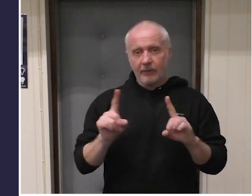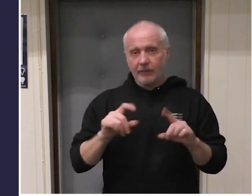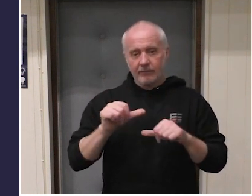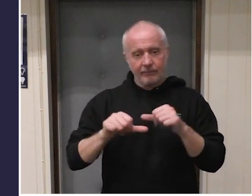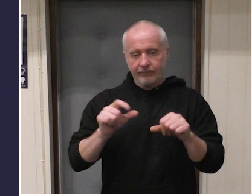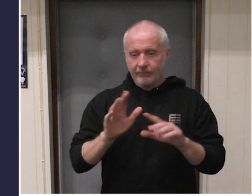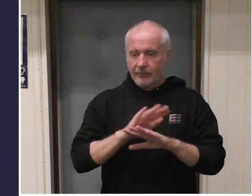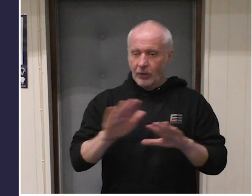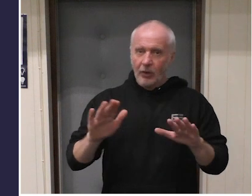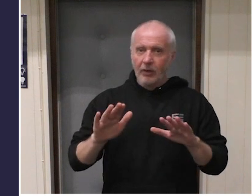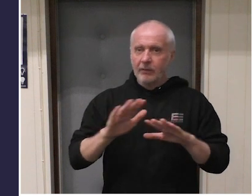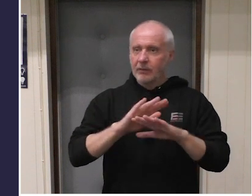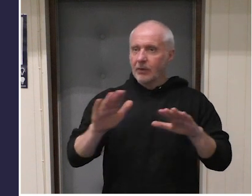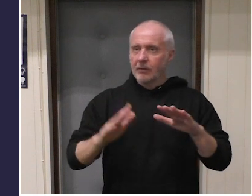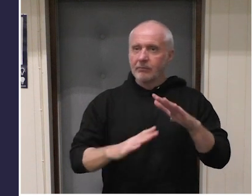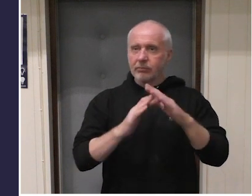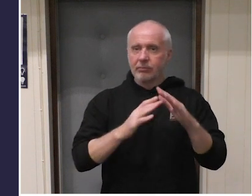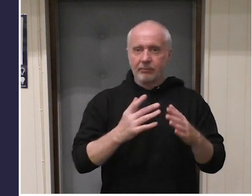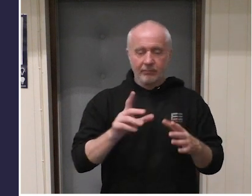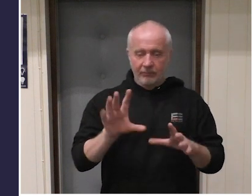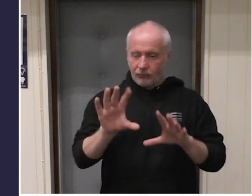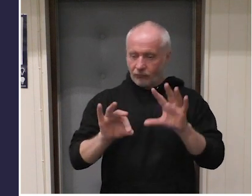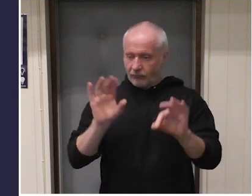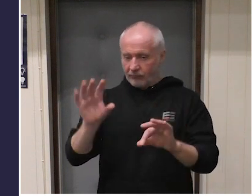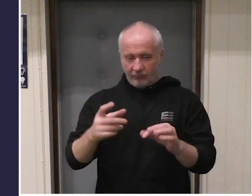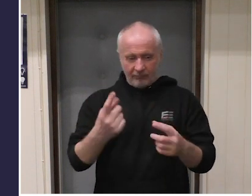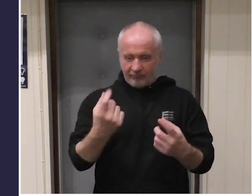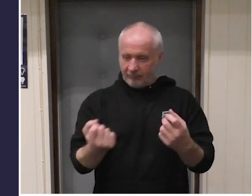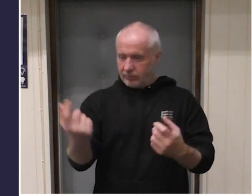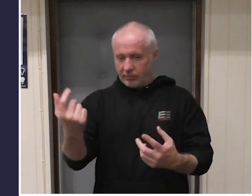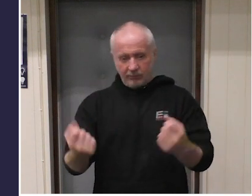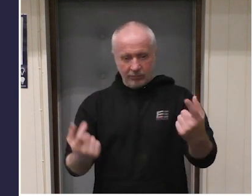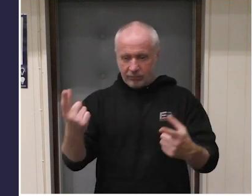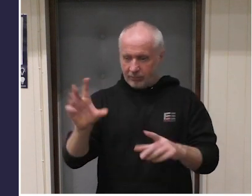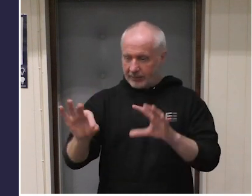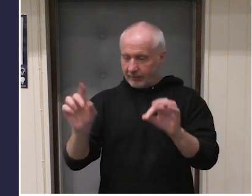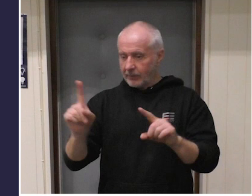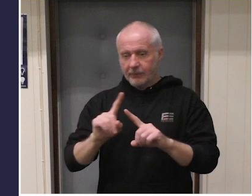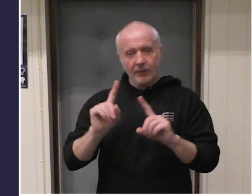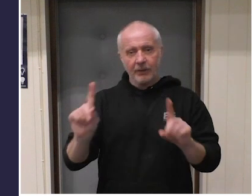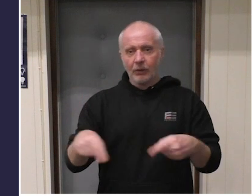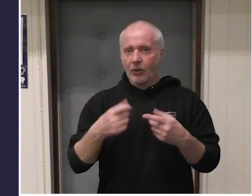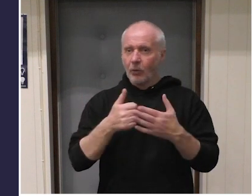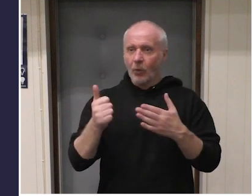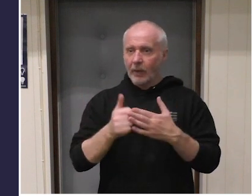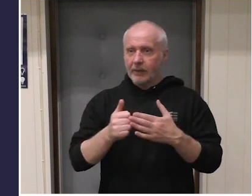non-optimality. You're randomly sampling these alleles, and so you can't always get to the best